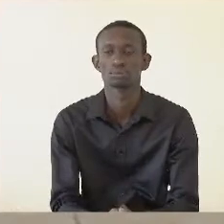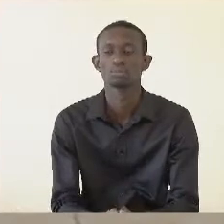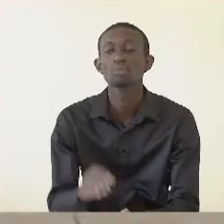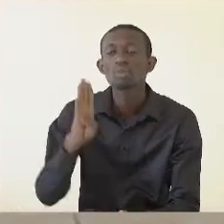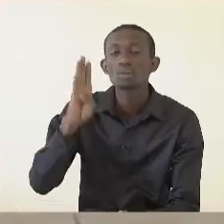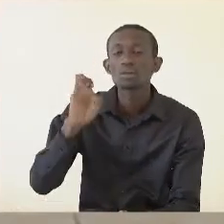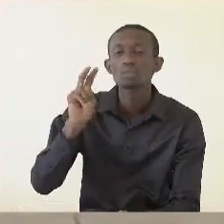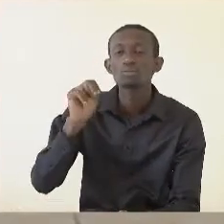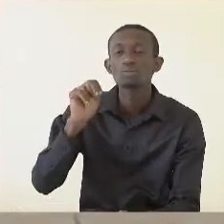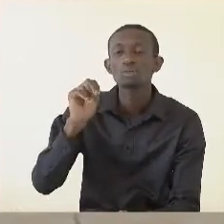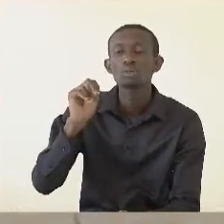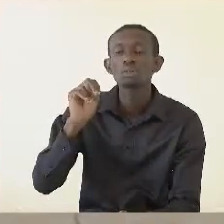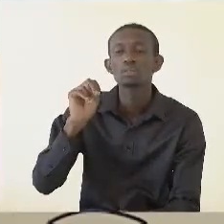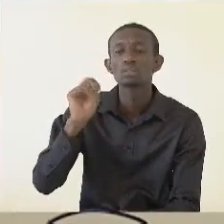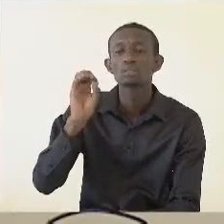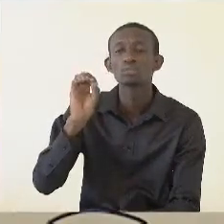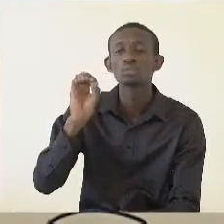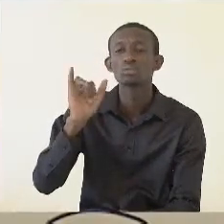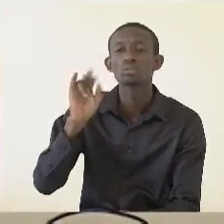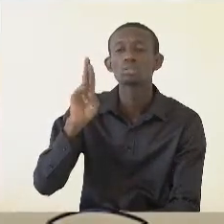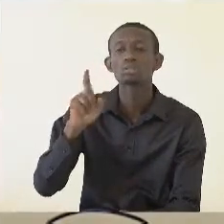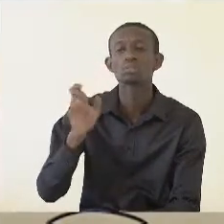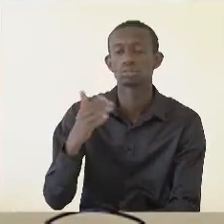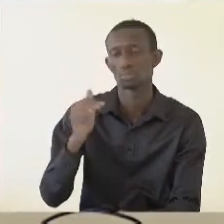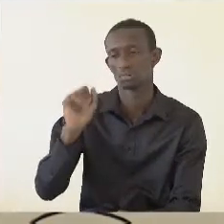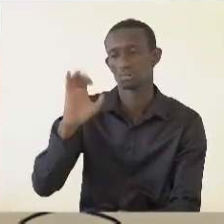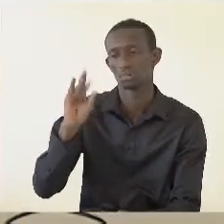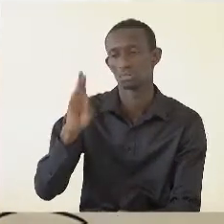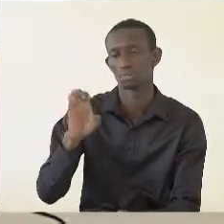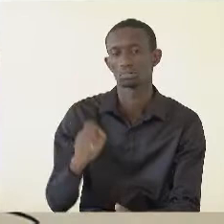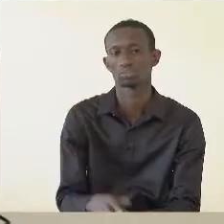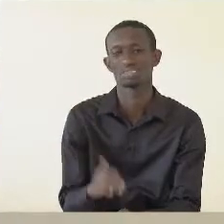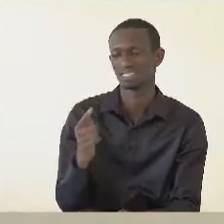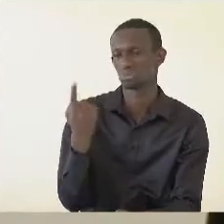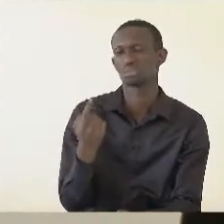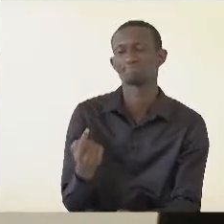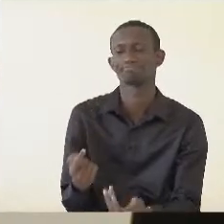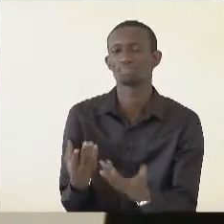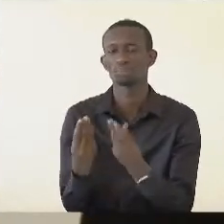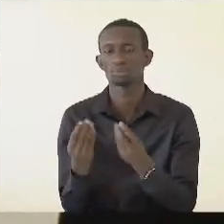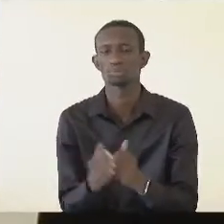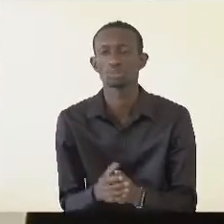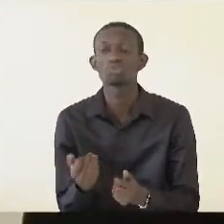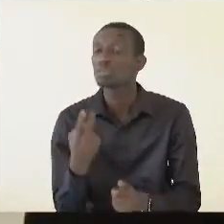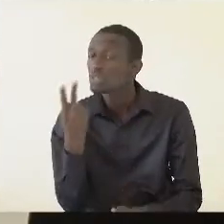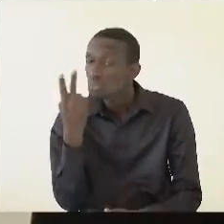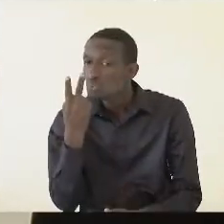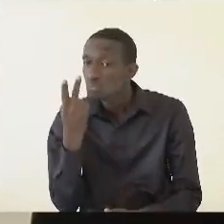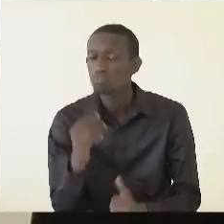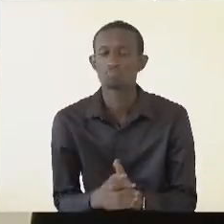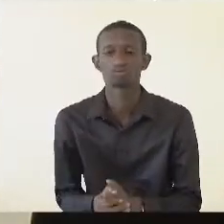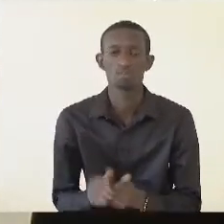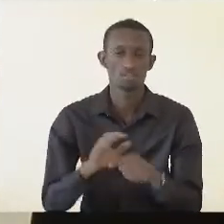benzoic acid. So this is one of the simplest. So we have 2 forms of